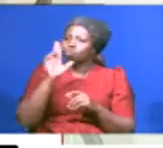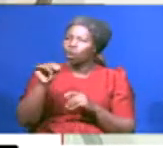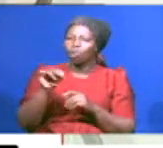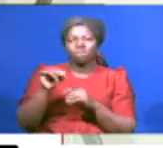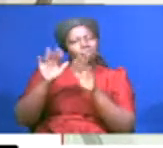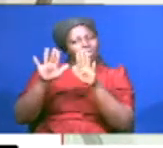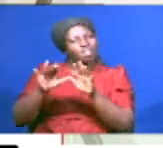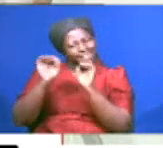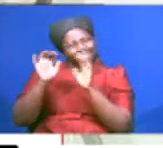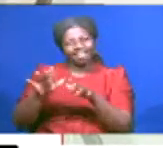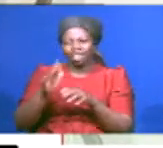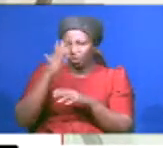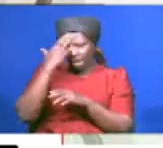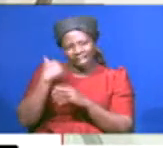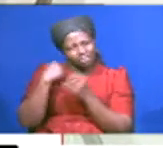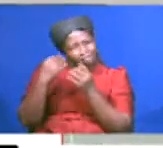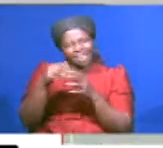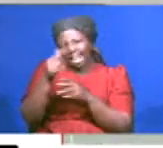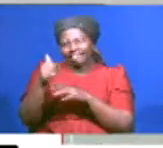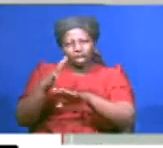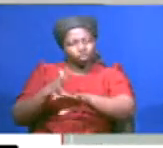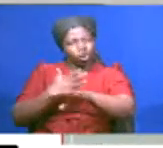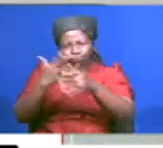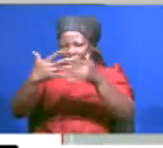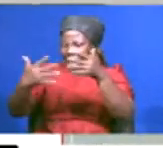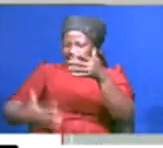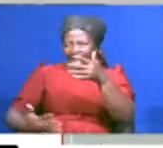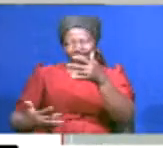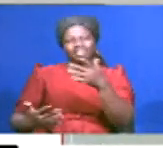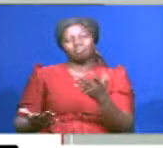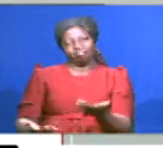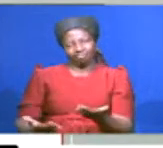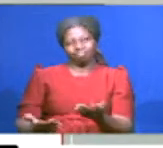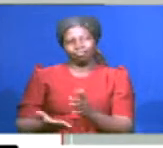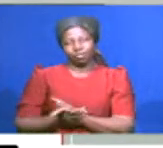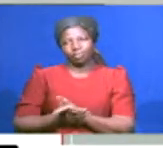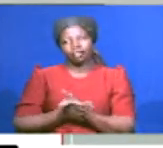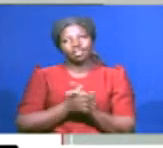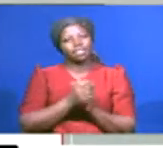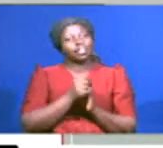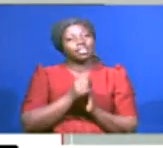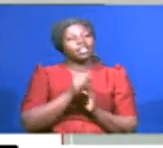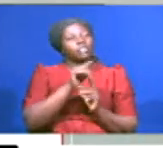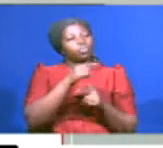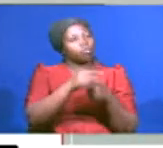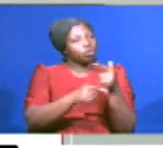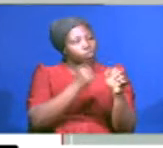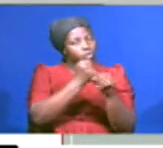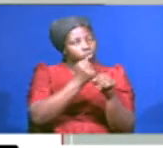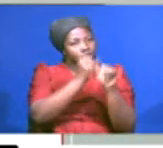songs. Yes. Yes. So many other tracks. Yeah. Now you're still doing new projects.